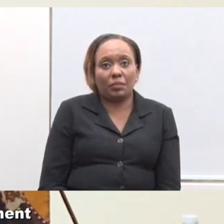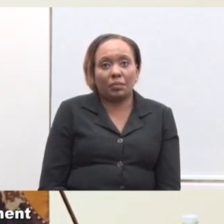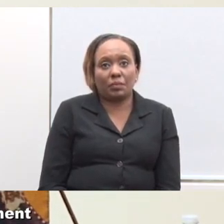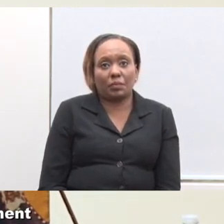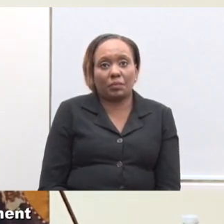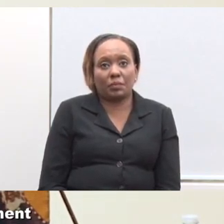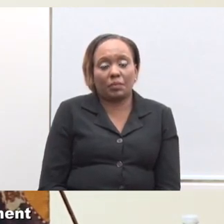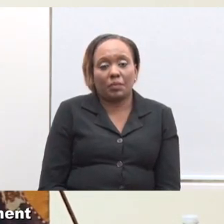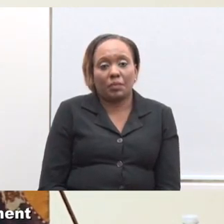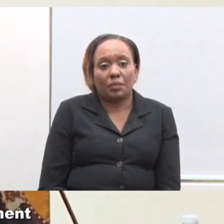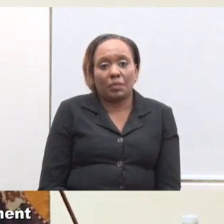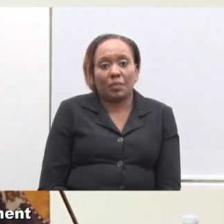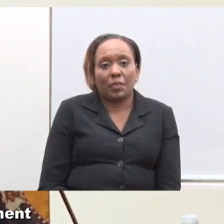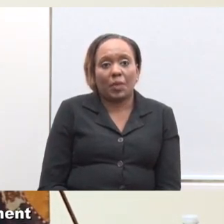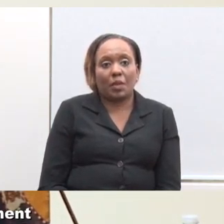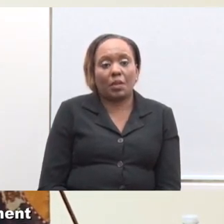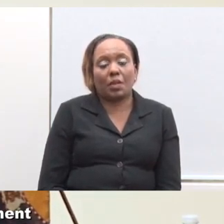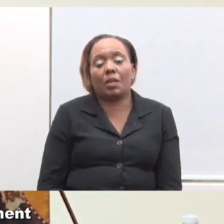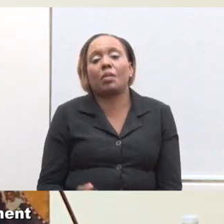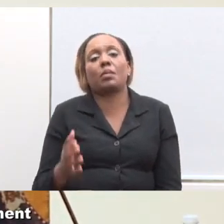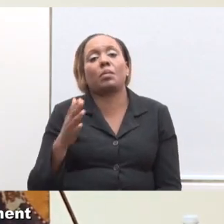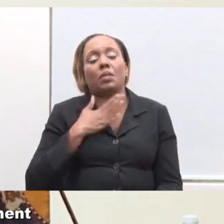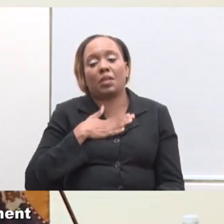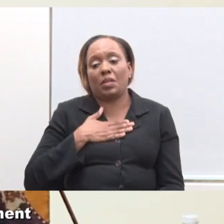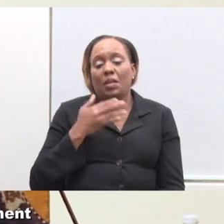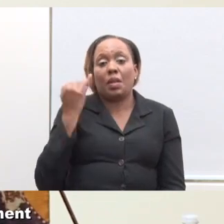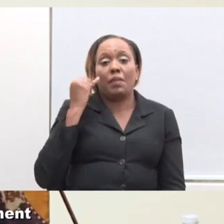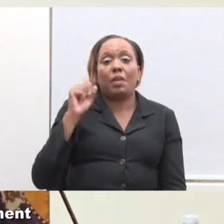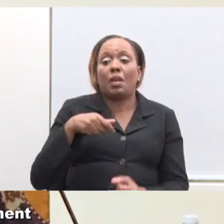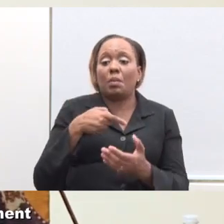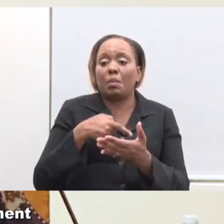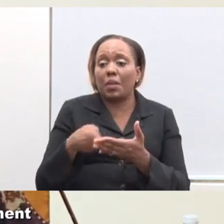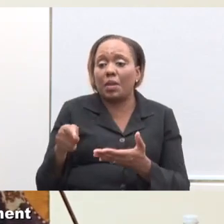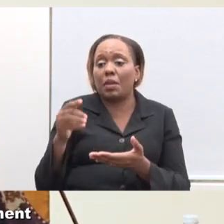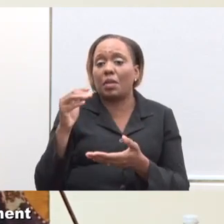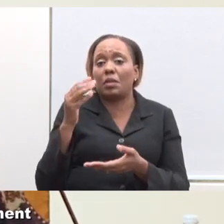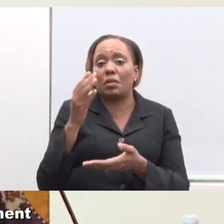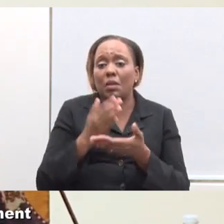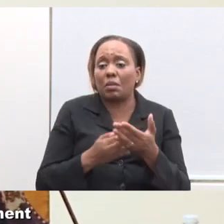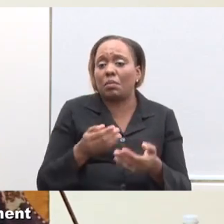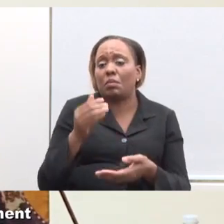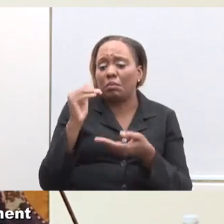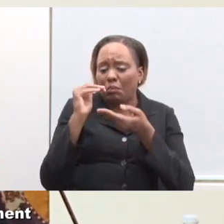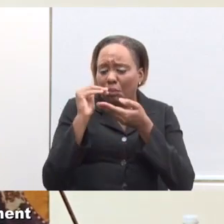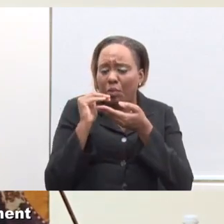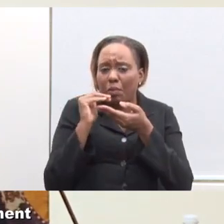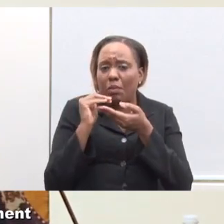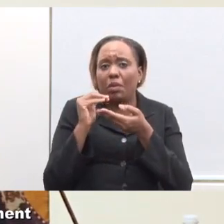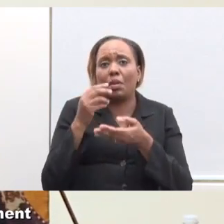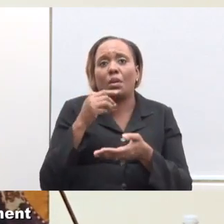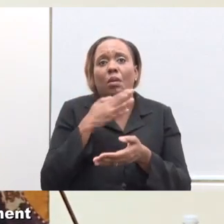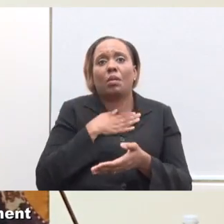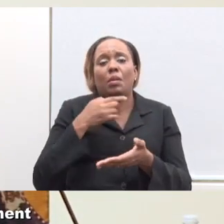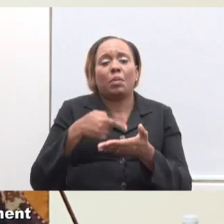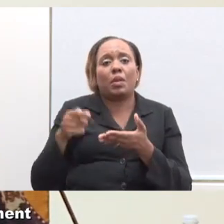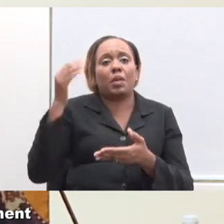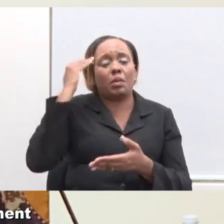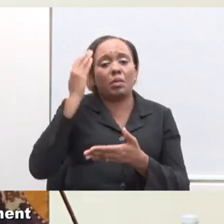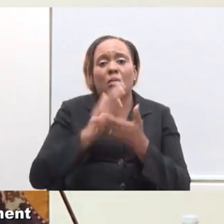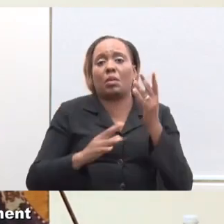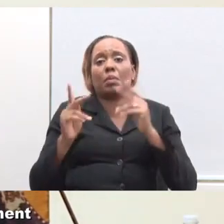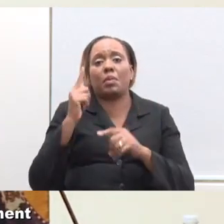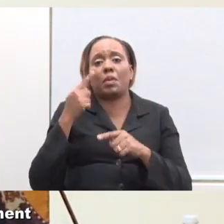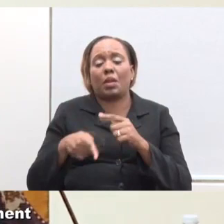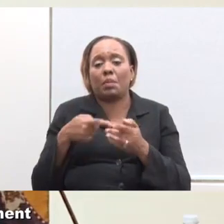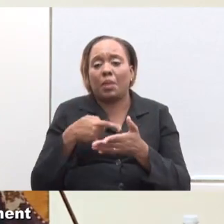side. Pay some. And let us go forward, because we accept that in some instances people can't pay the full amount. But if you